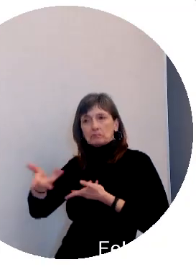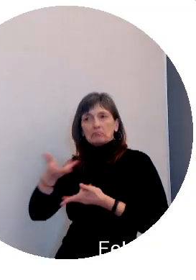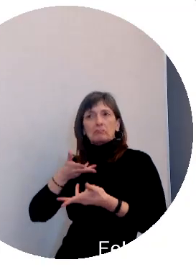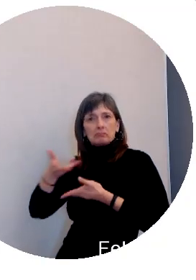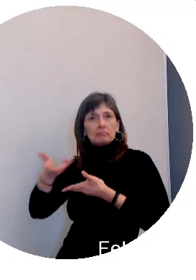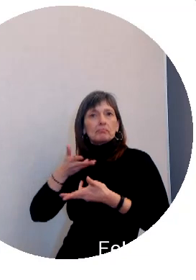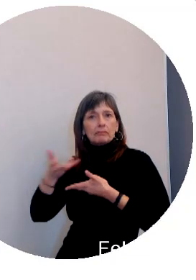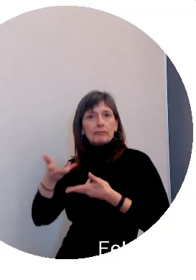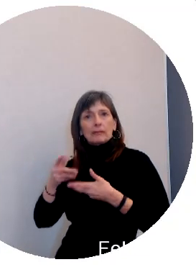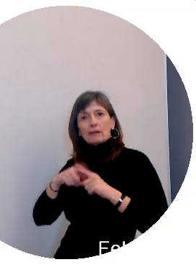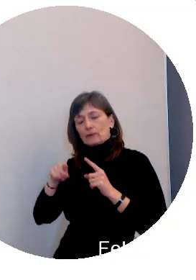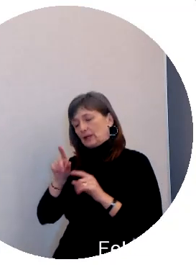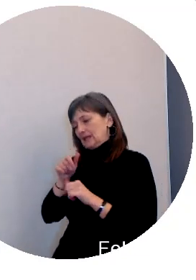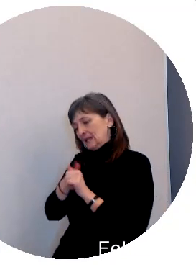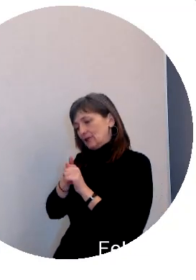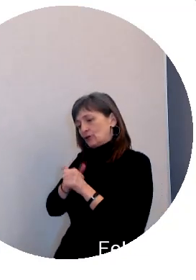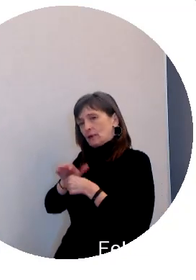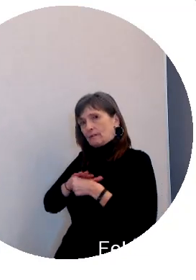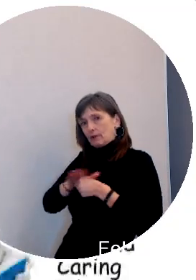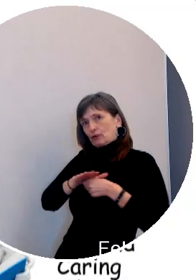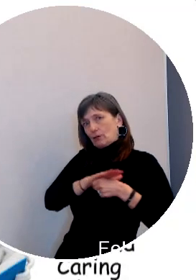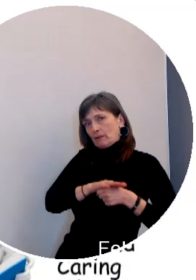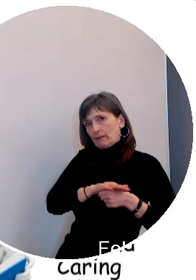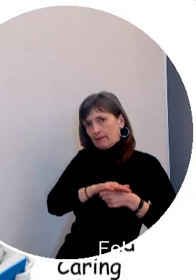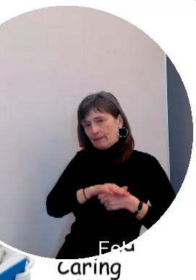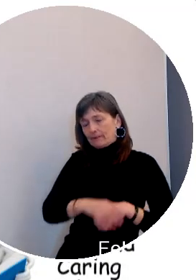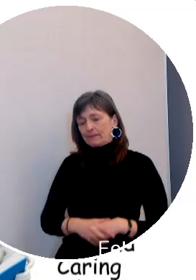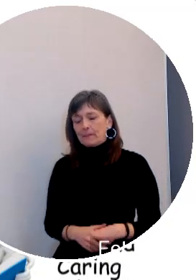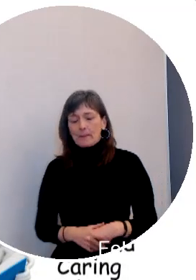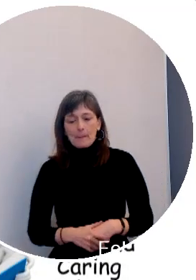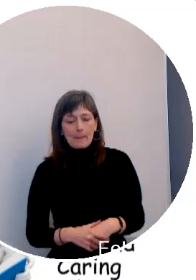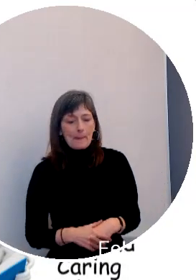organization and those regional authorities.